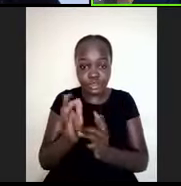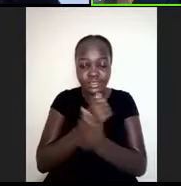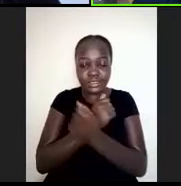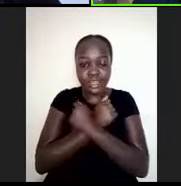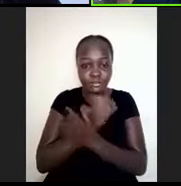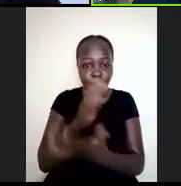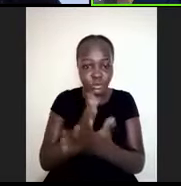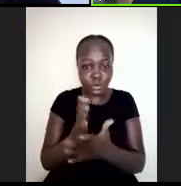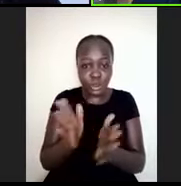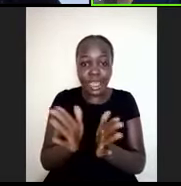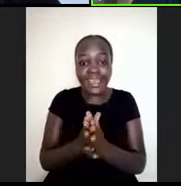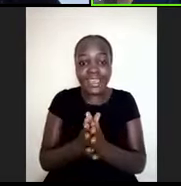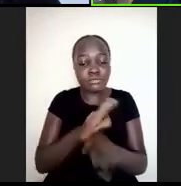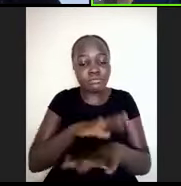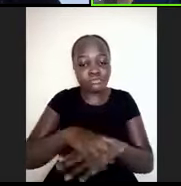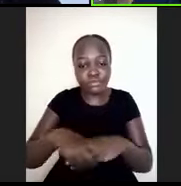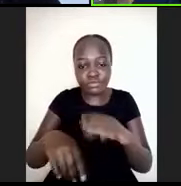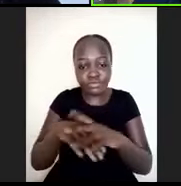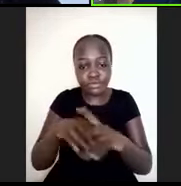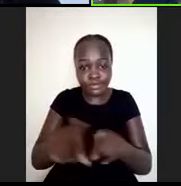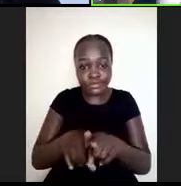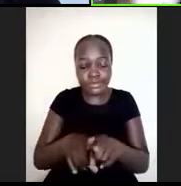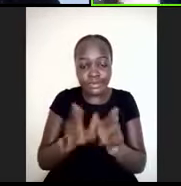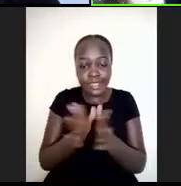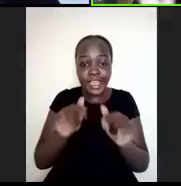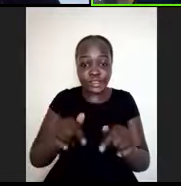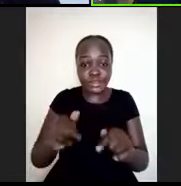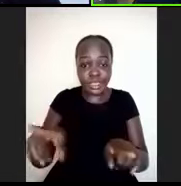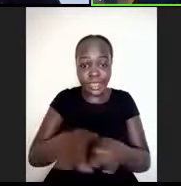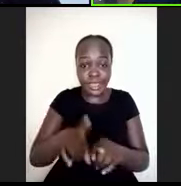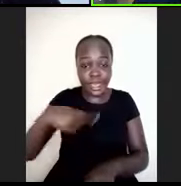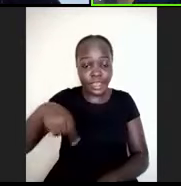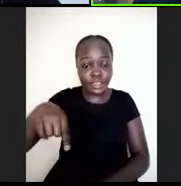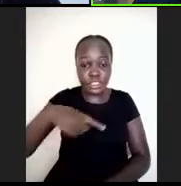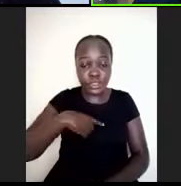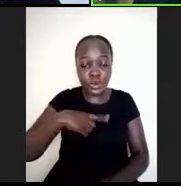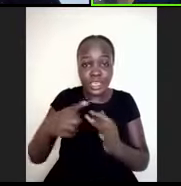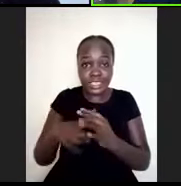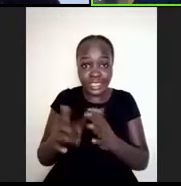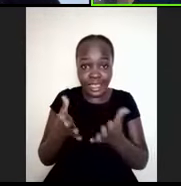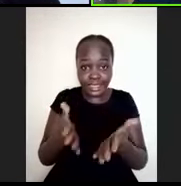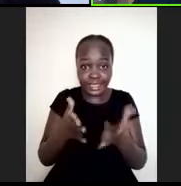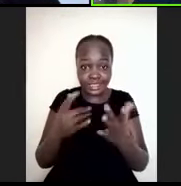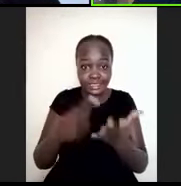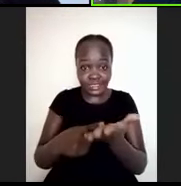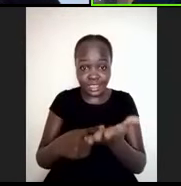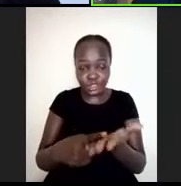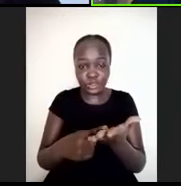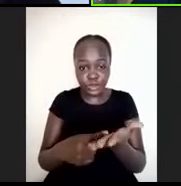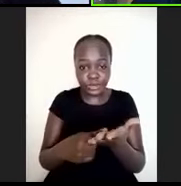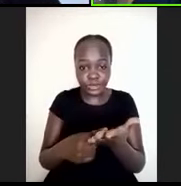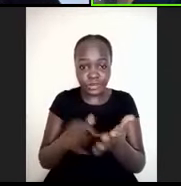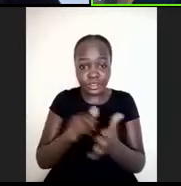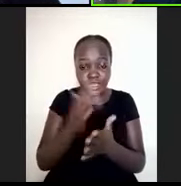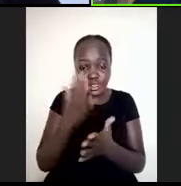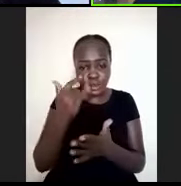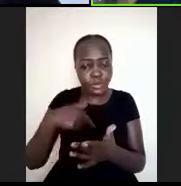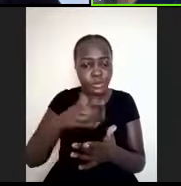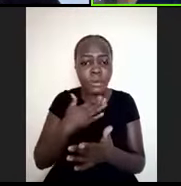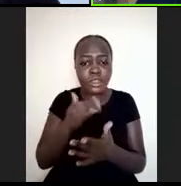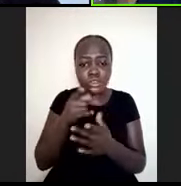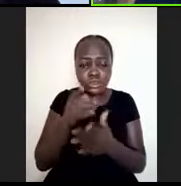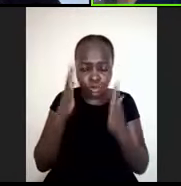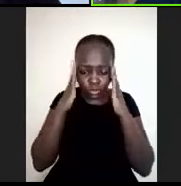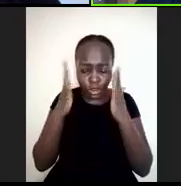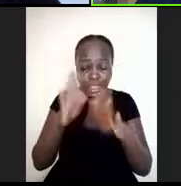his comfort. And today, as we get into these discussions, that's where we want you to focus on the word.